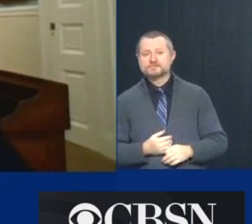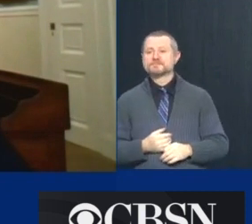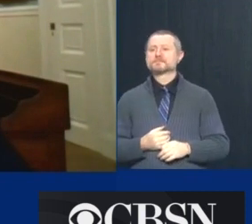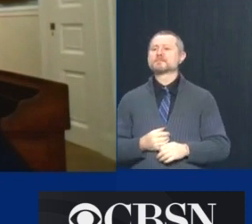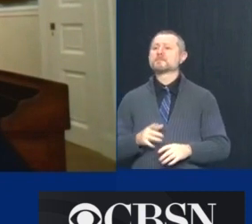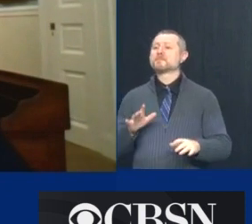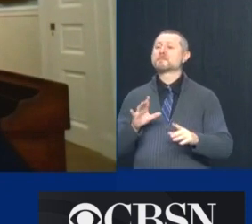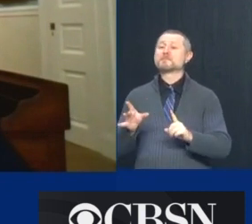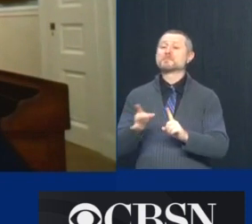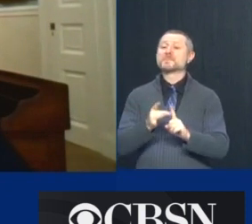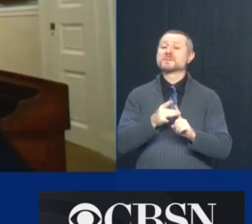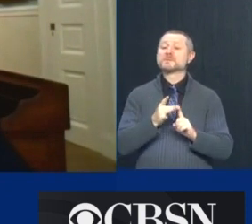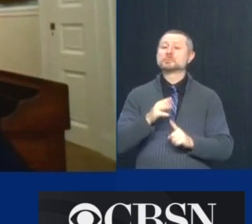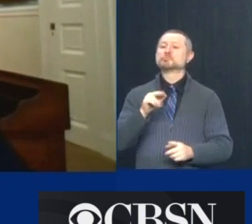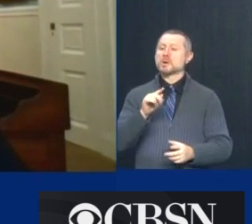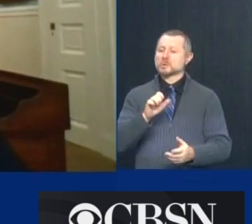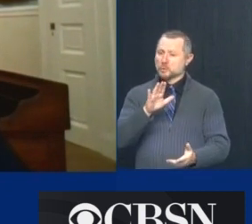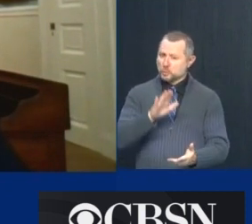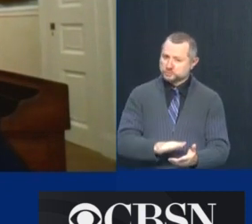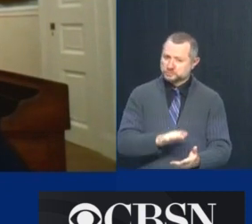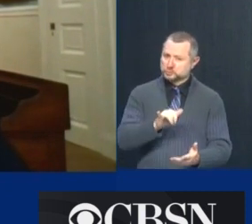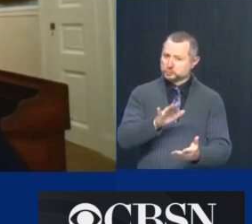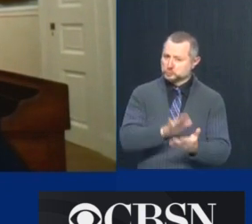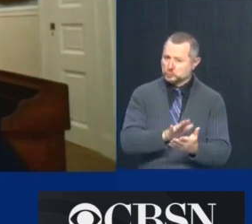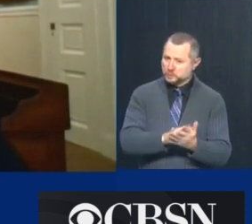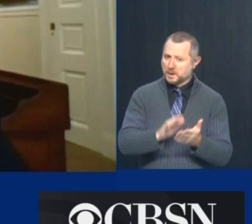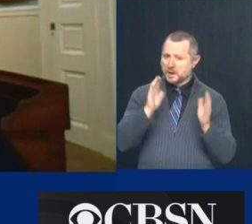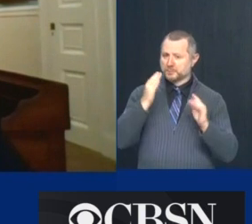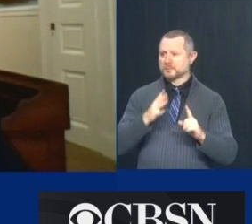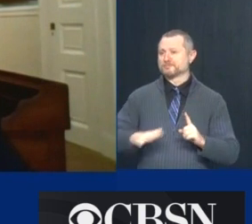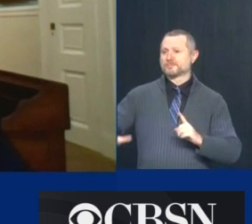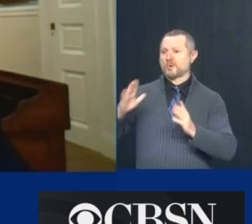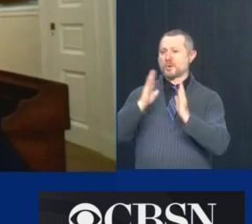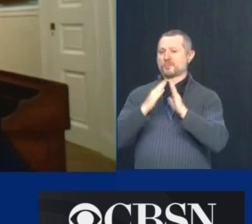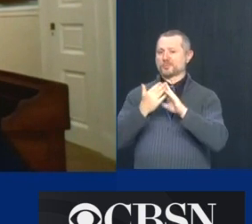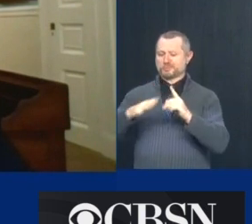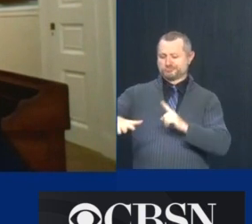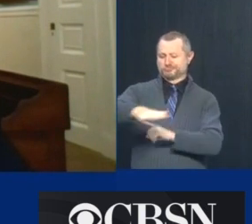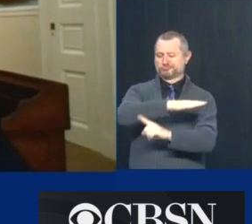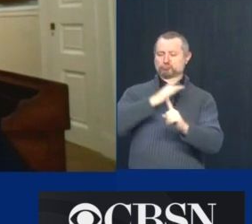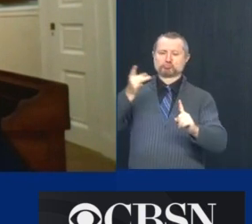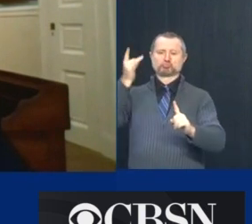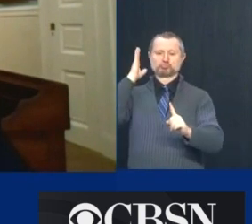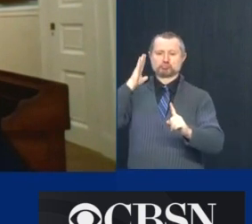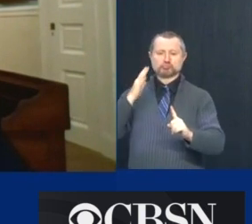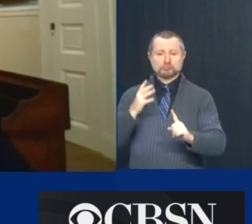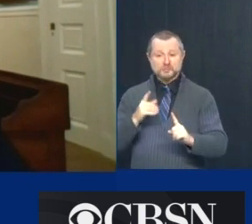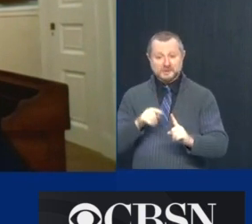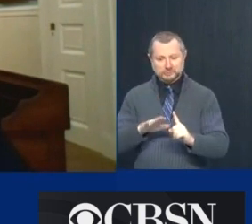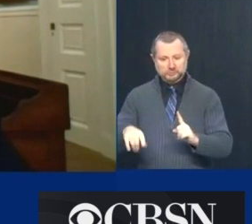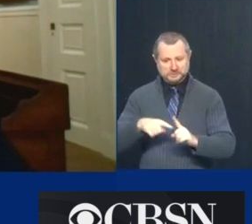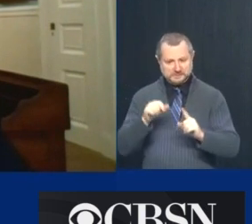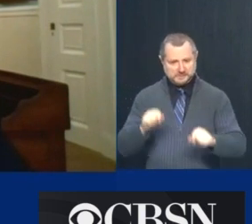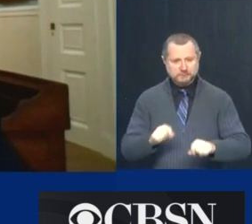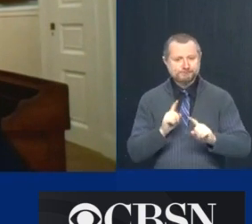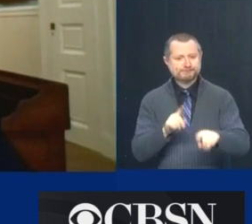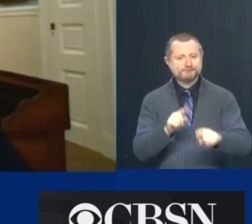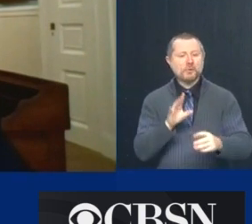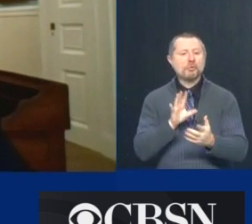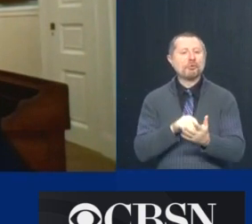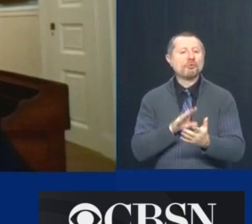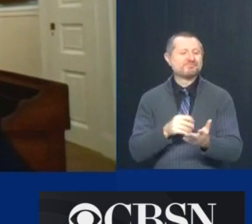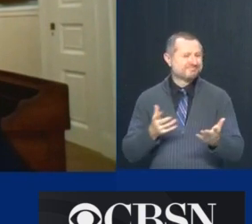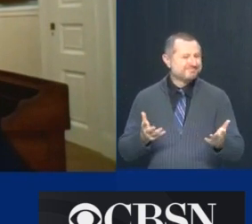positivity rate is so low in the schools compared to the surrounding community, so children can continue to get educated,